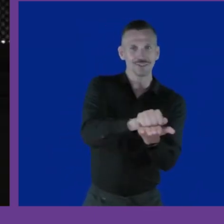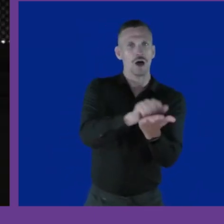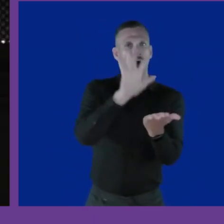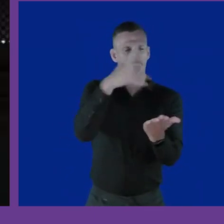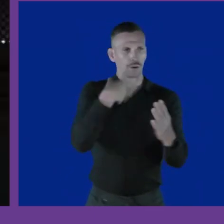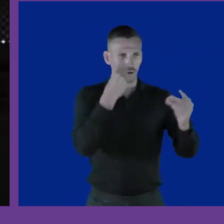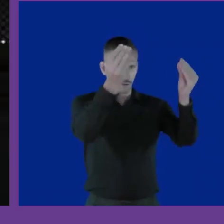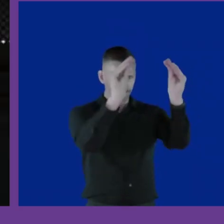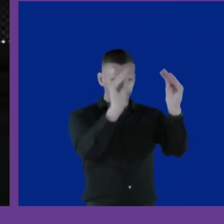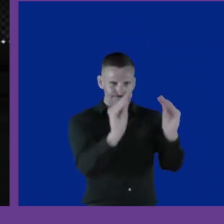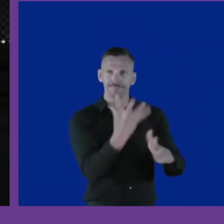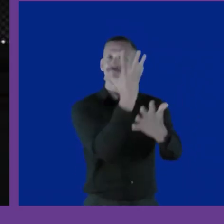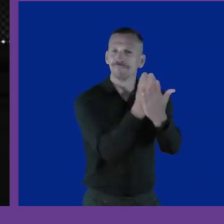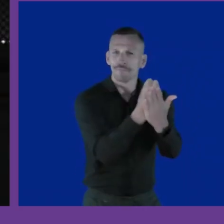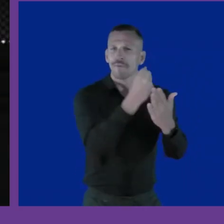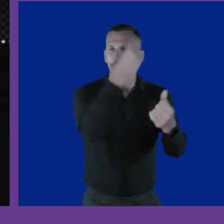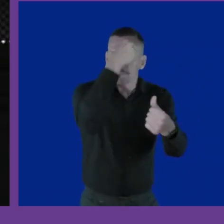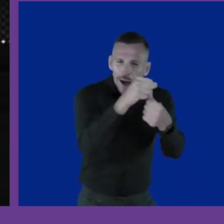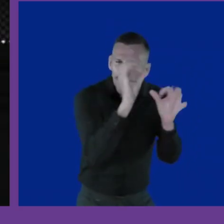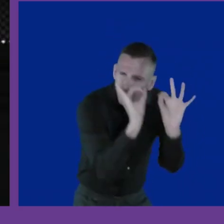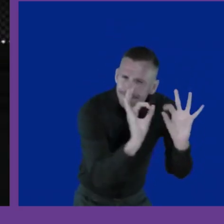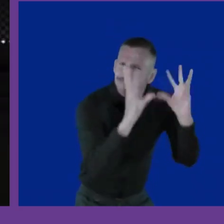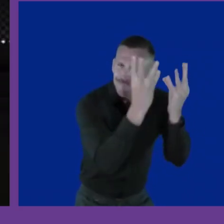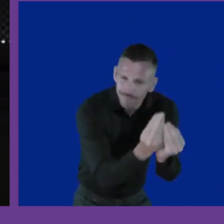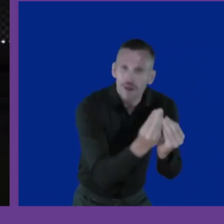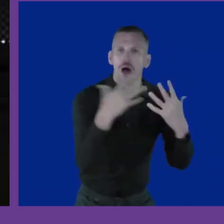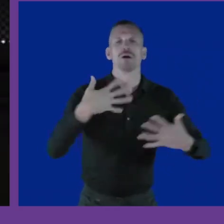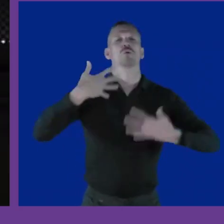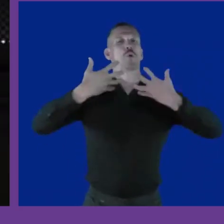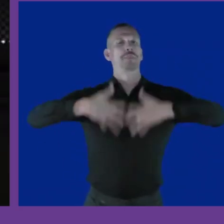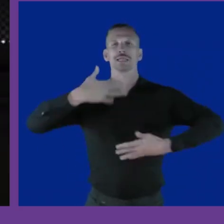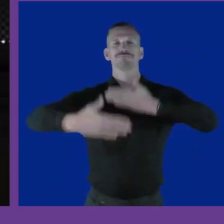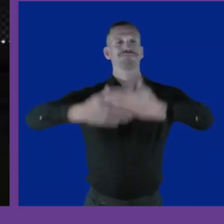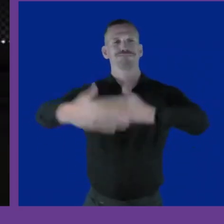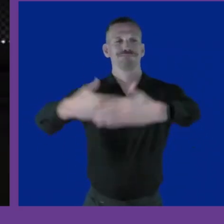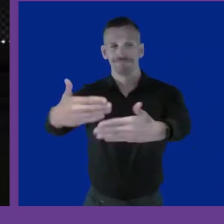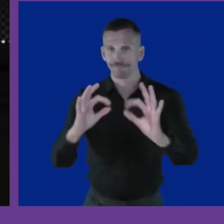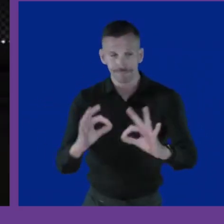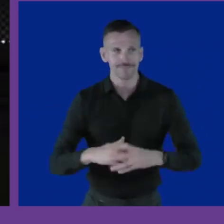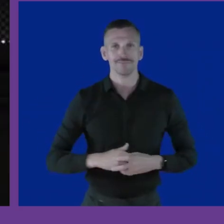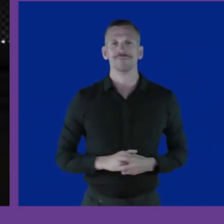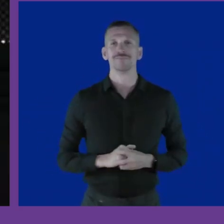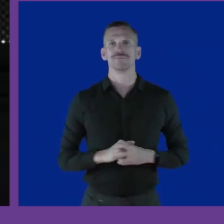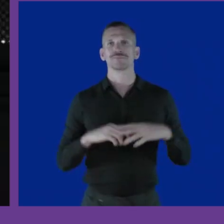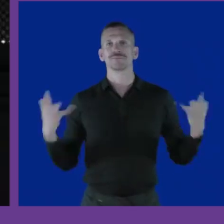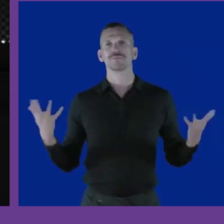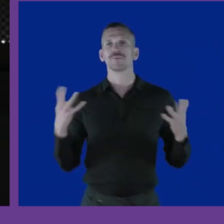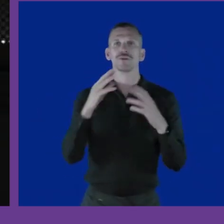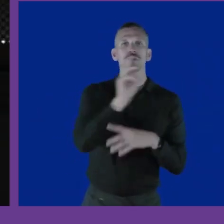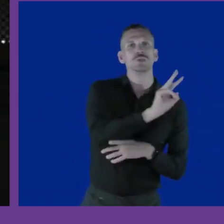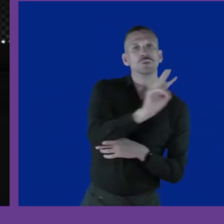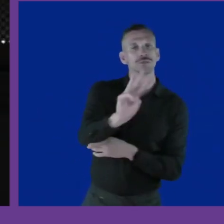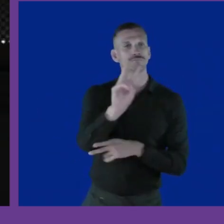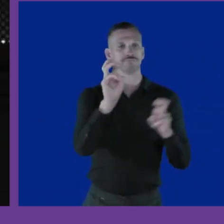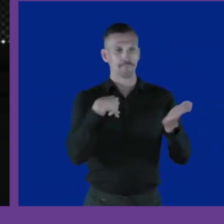a platform that is then recognized whenever, you know, the cash out transaction needs to take place, and you select basically and you